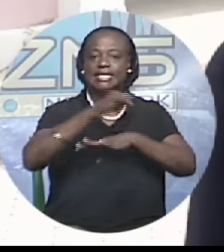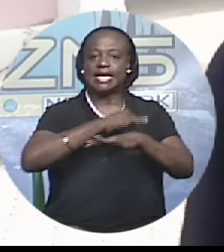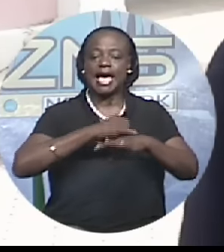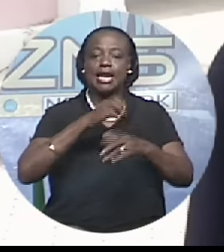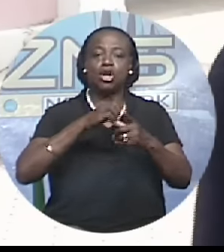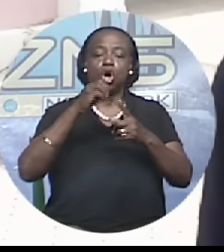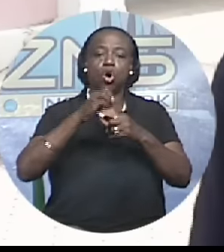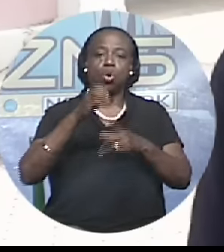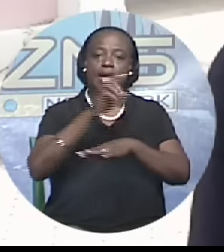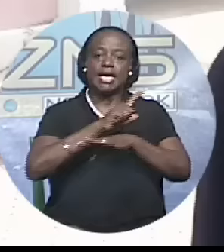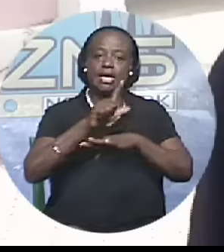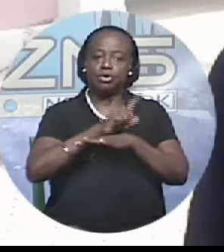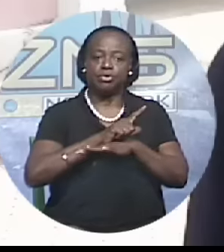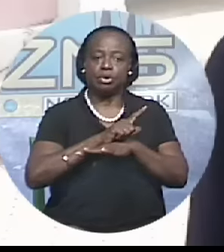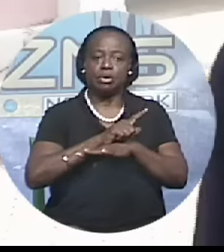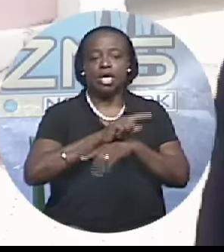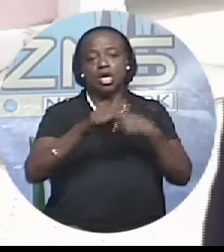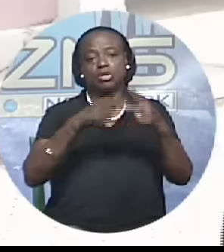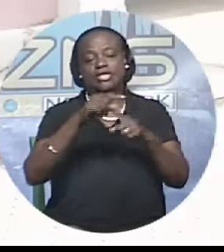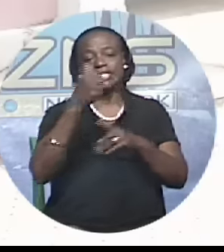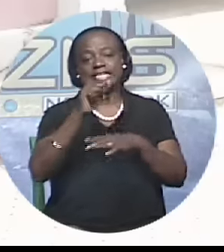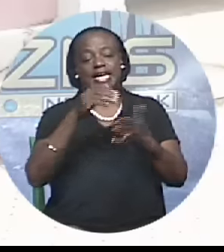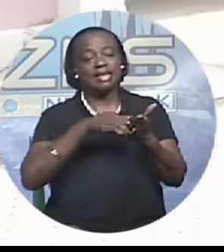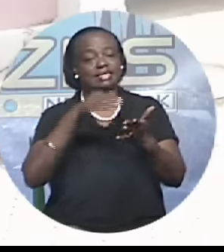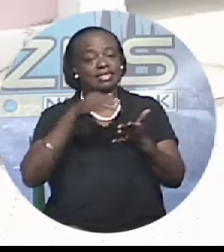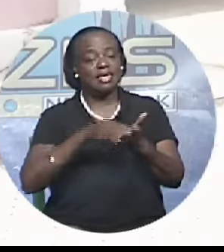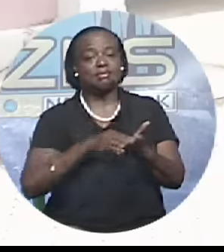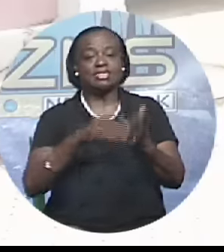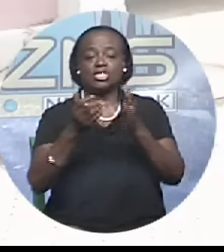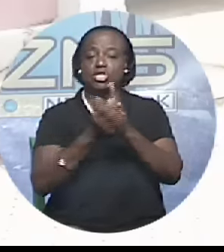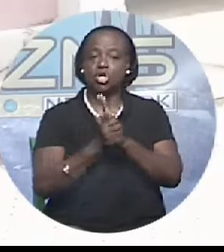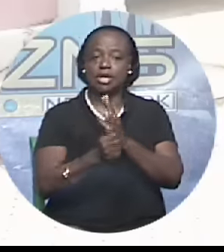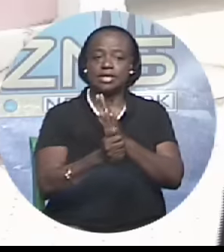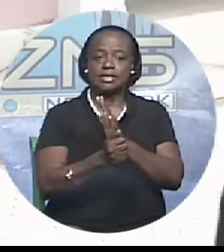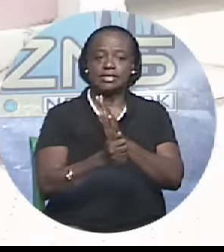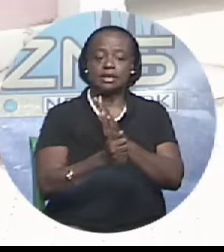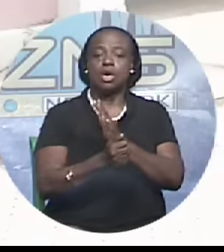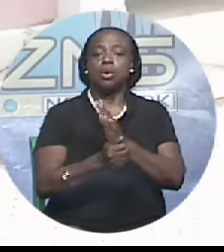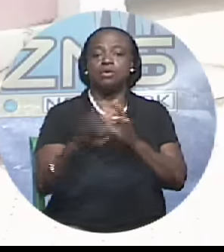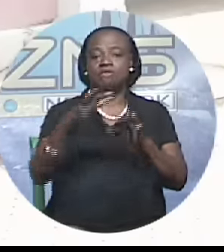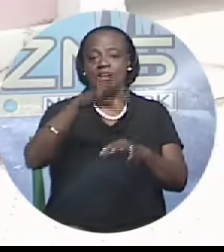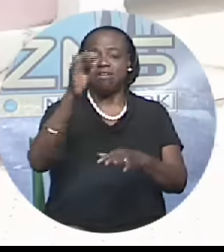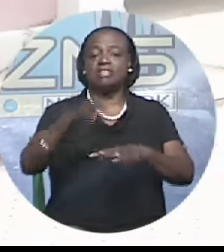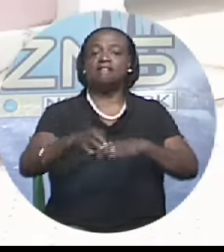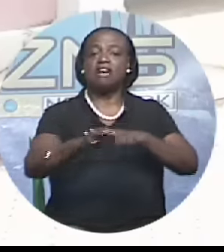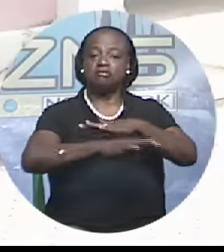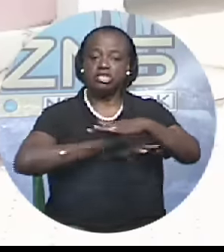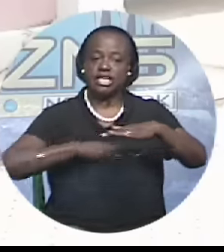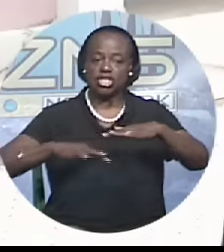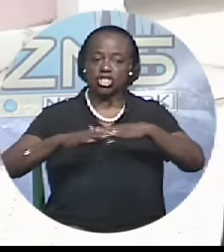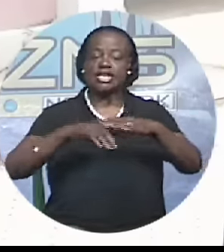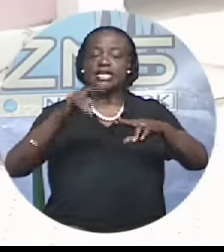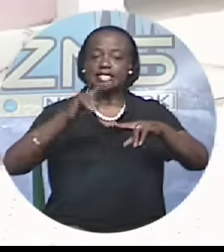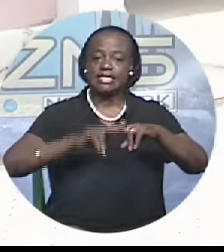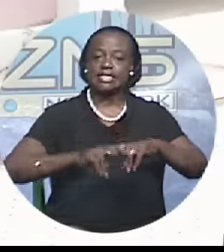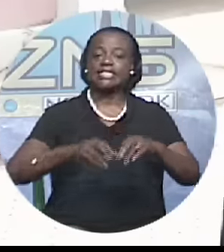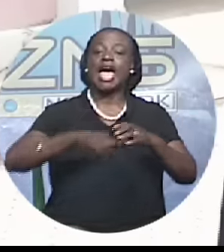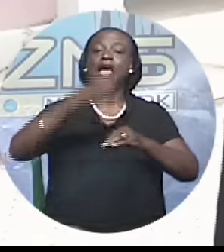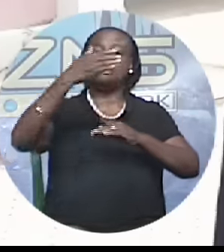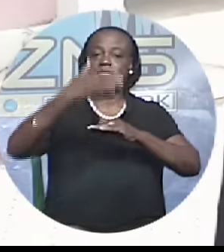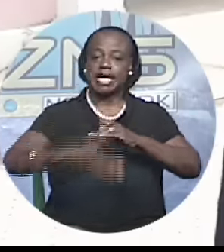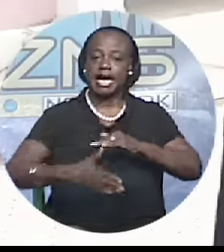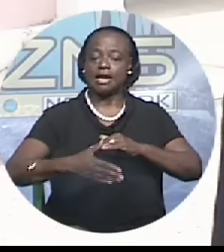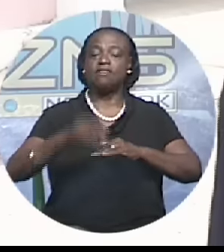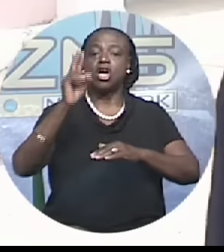Authority only goes up to $10,000. What we also found very interesting this morning was the foundation. The foundation actually sits outside of urban